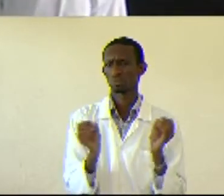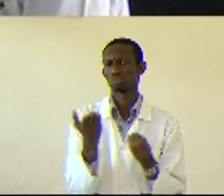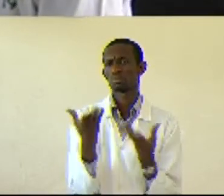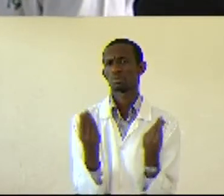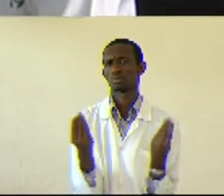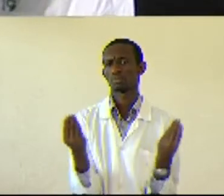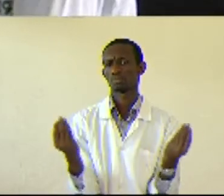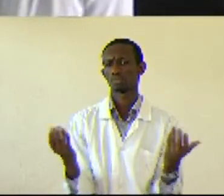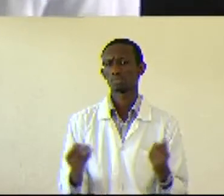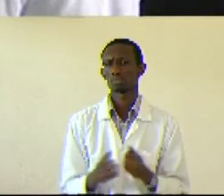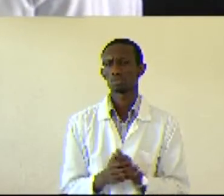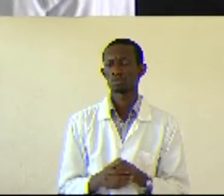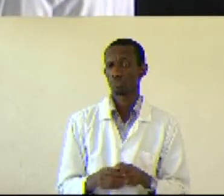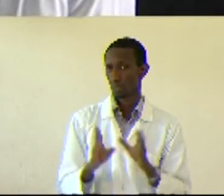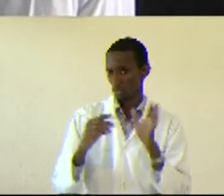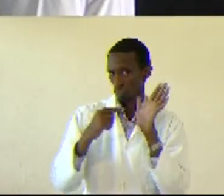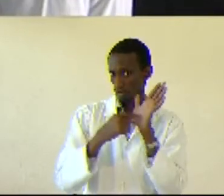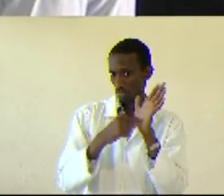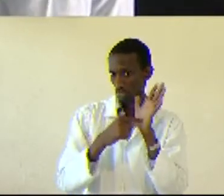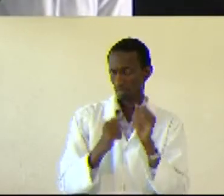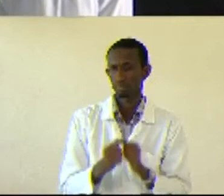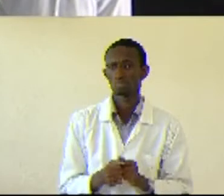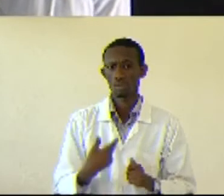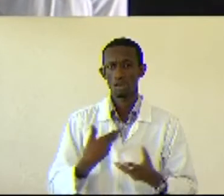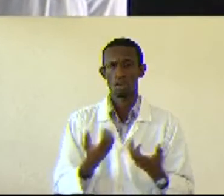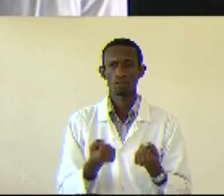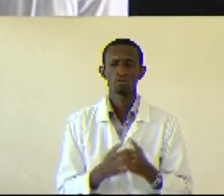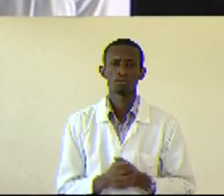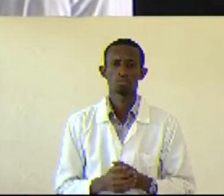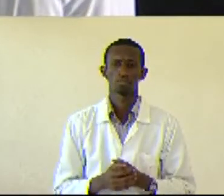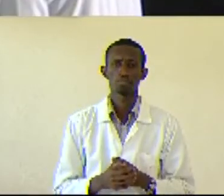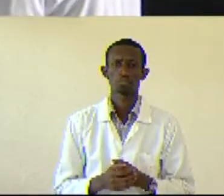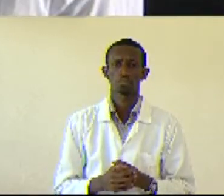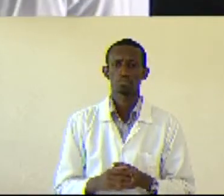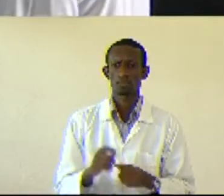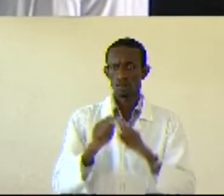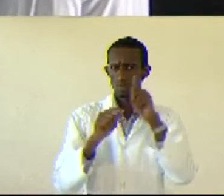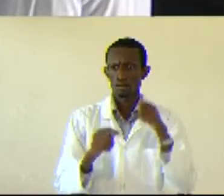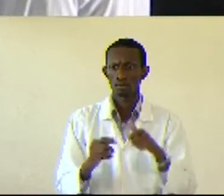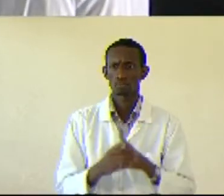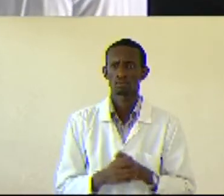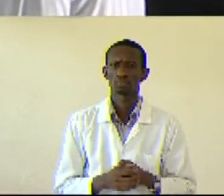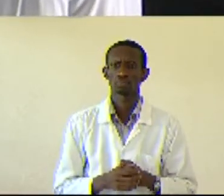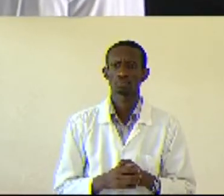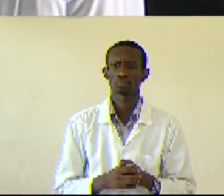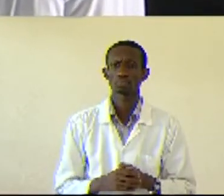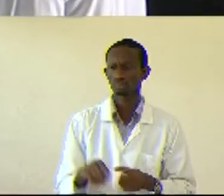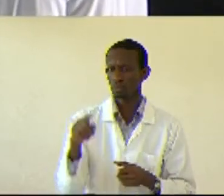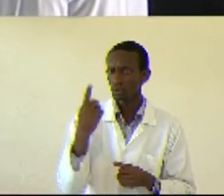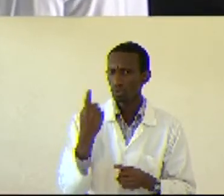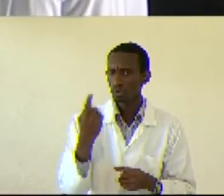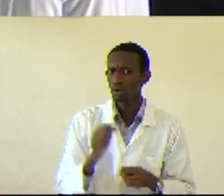simple. If, for example, I have another example, integral of